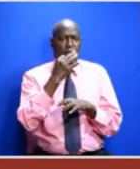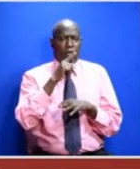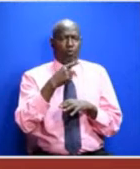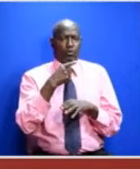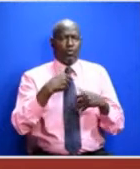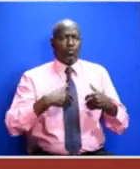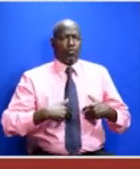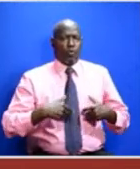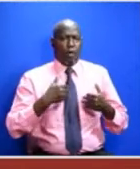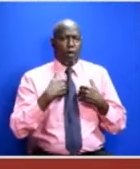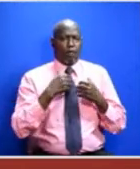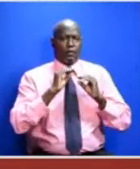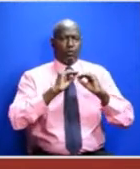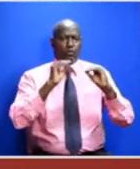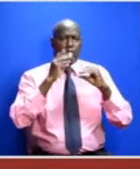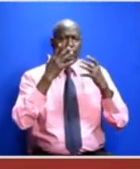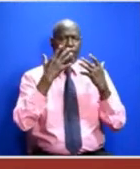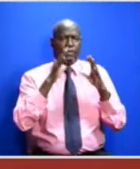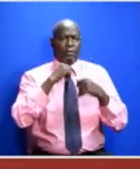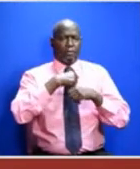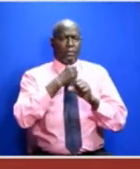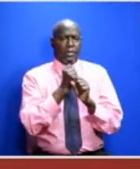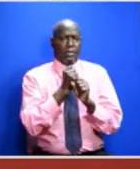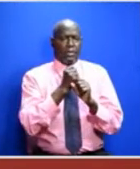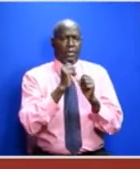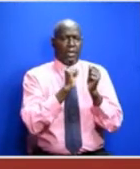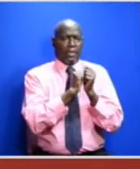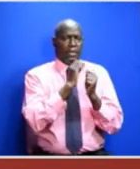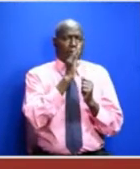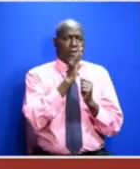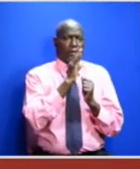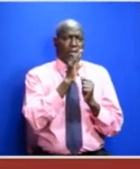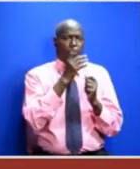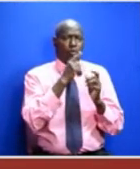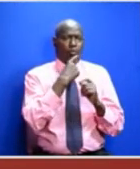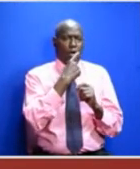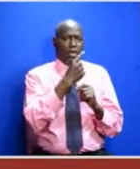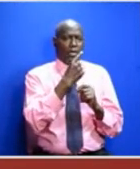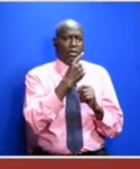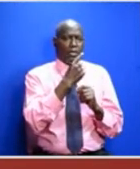3,900 youths have been trained and has created